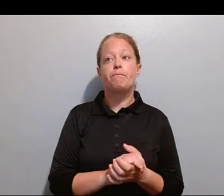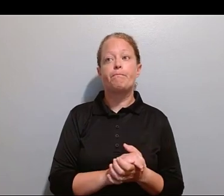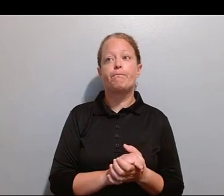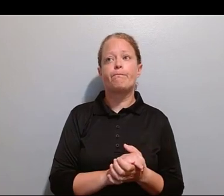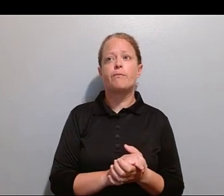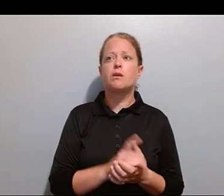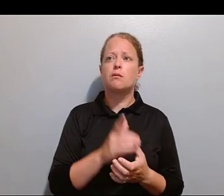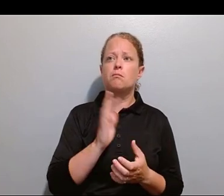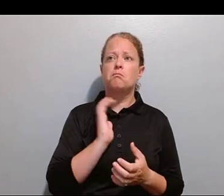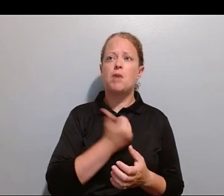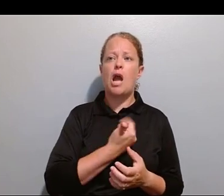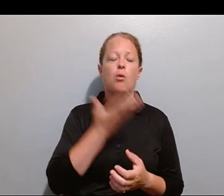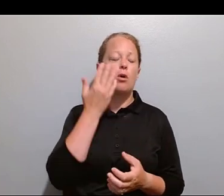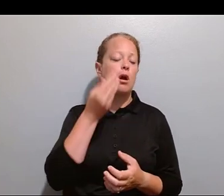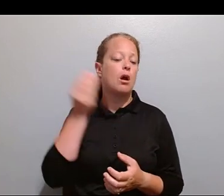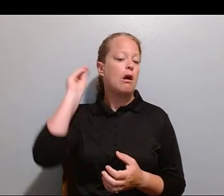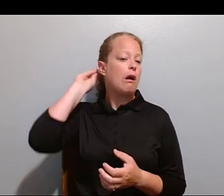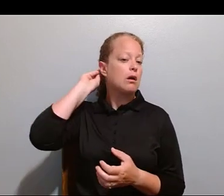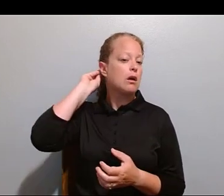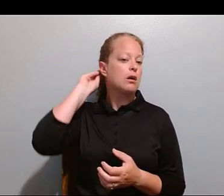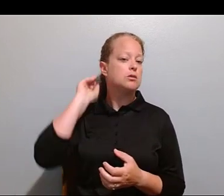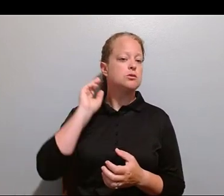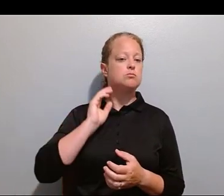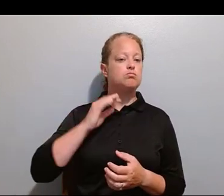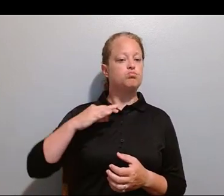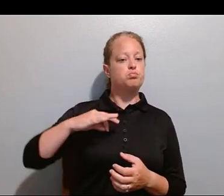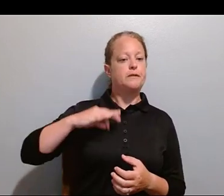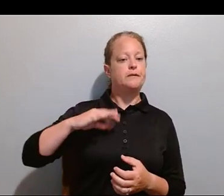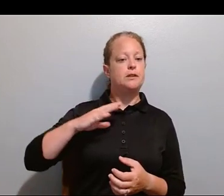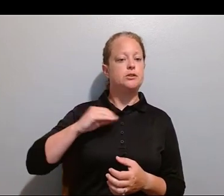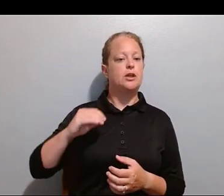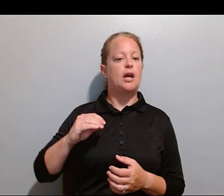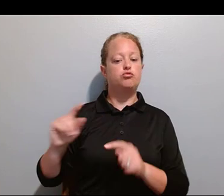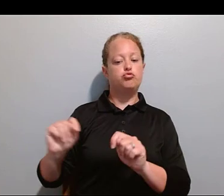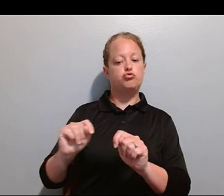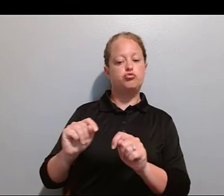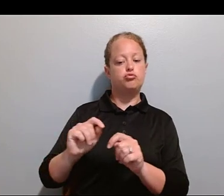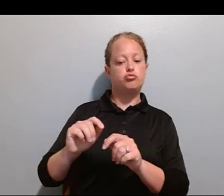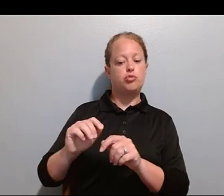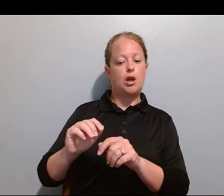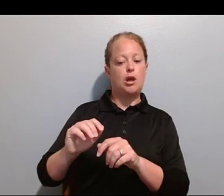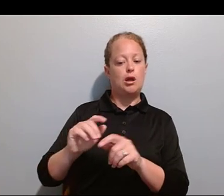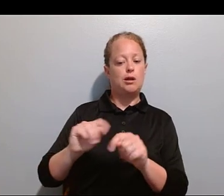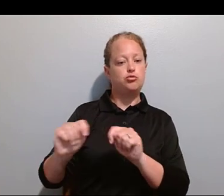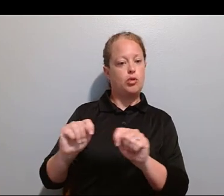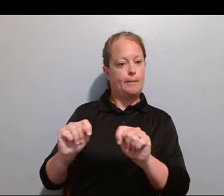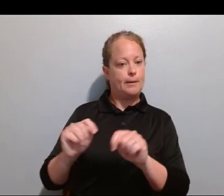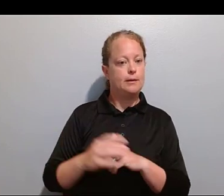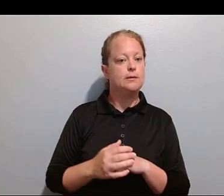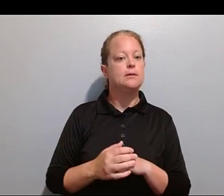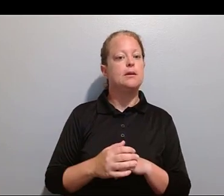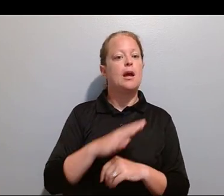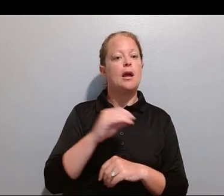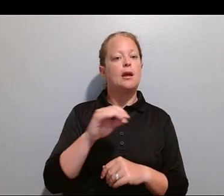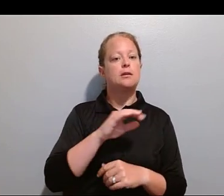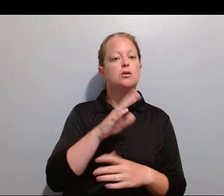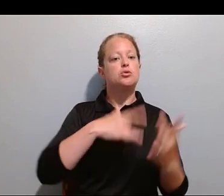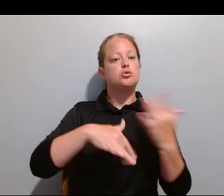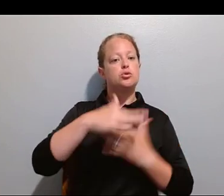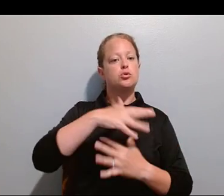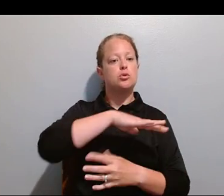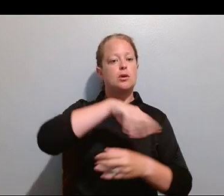privileges and treatments in order to improve treatment of inclusion, social